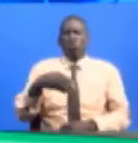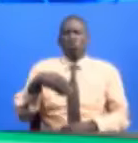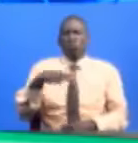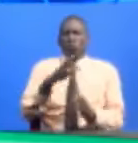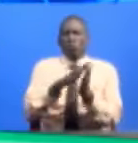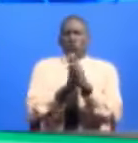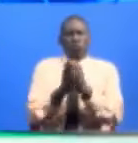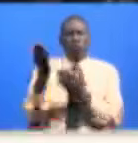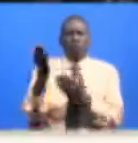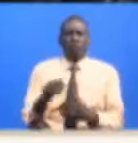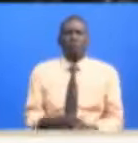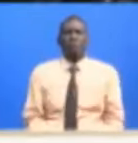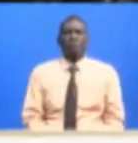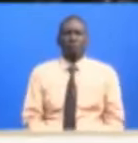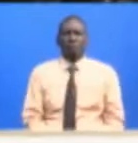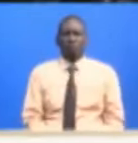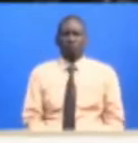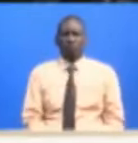details.